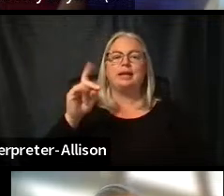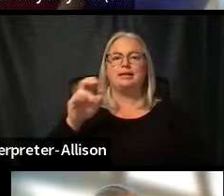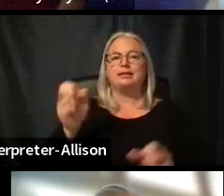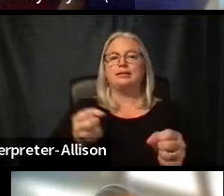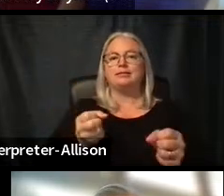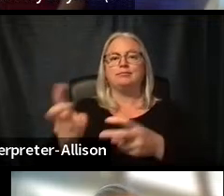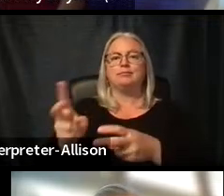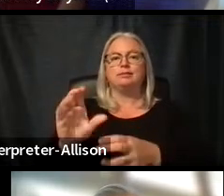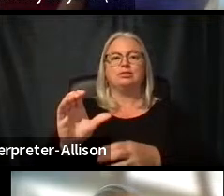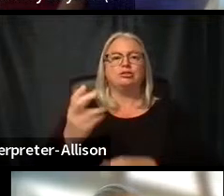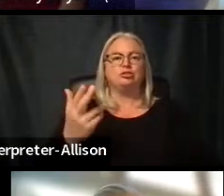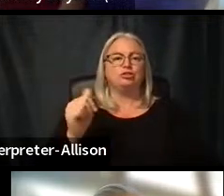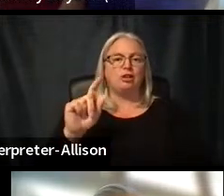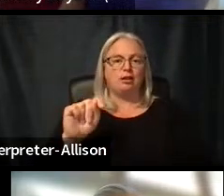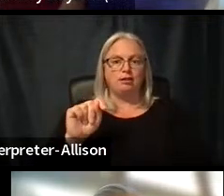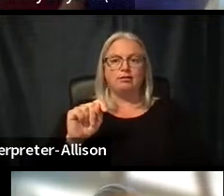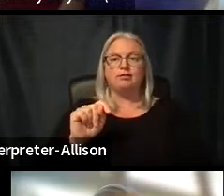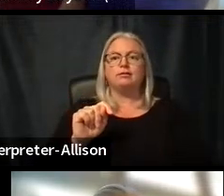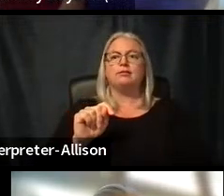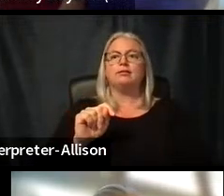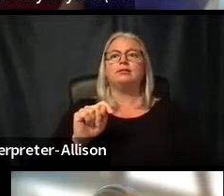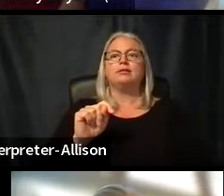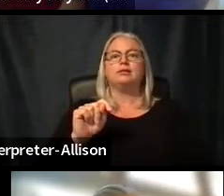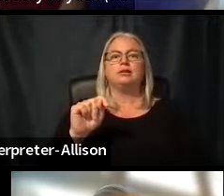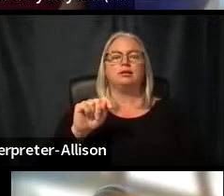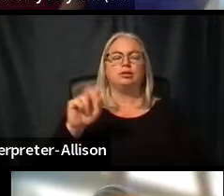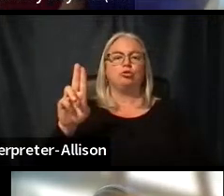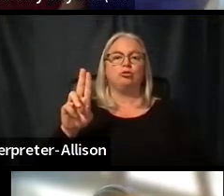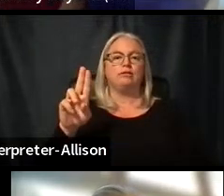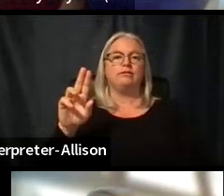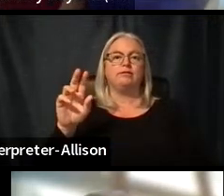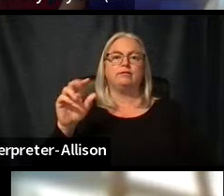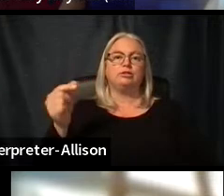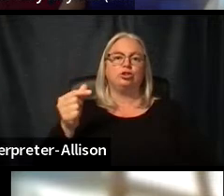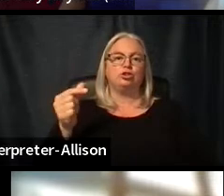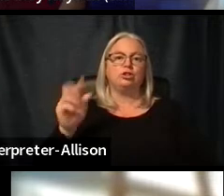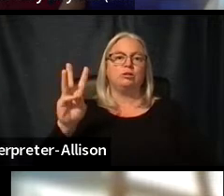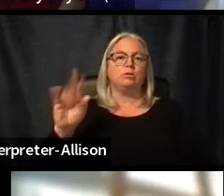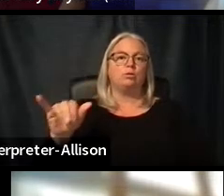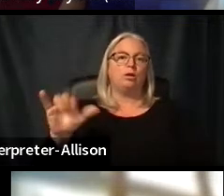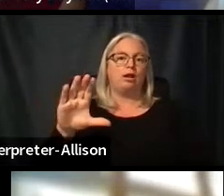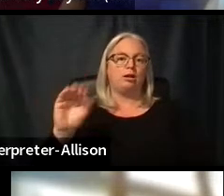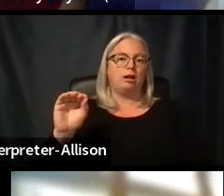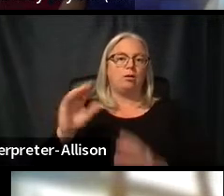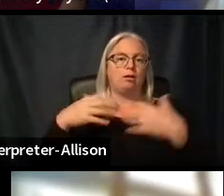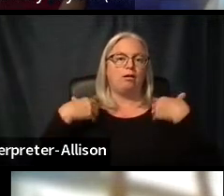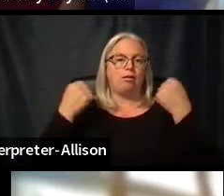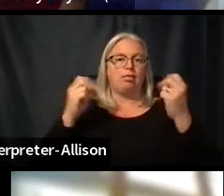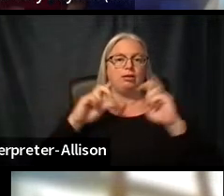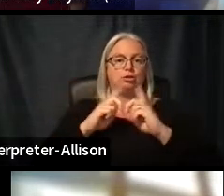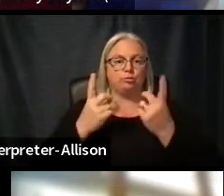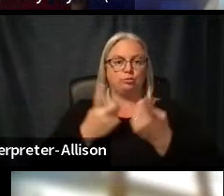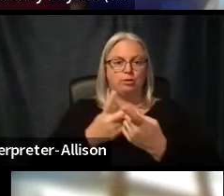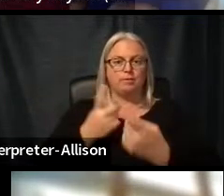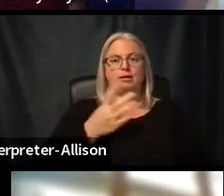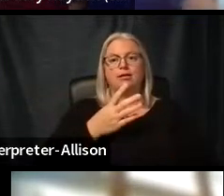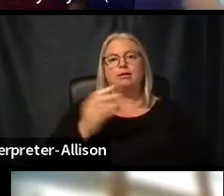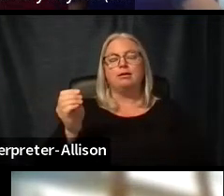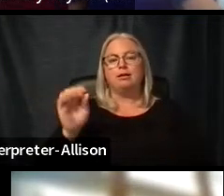chat that the Unified Government, Wyandotte County Health Departments and